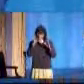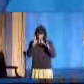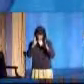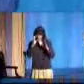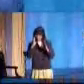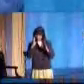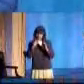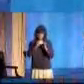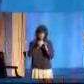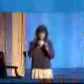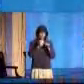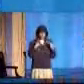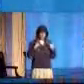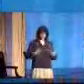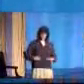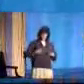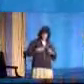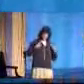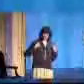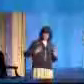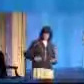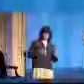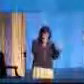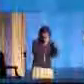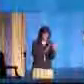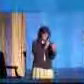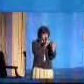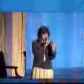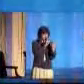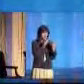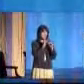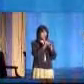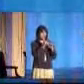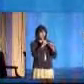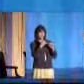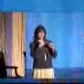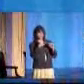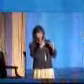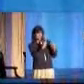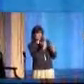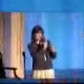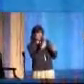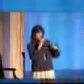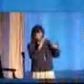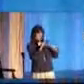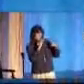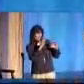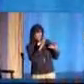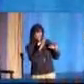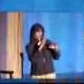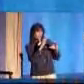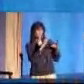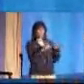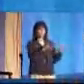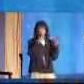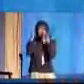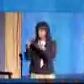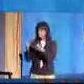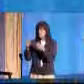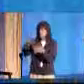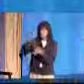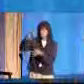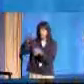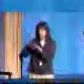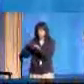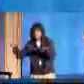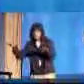to human, and comparing that to how we do that on a spiritual plane, and learning so much. Because, you